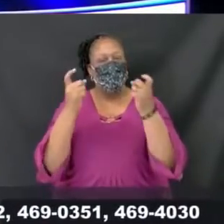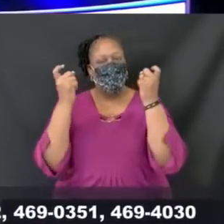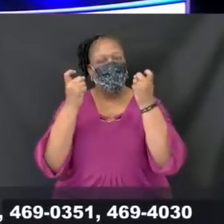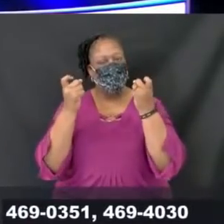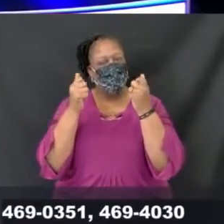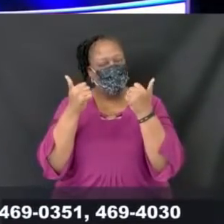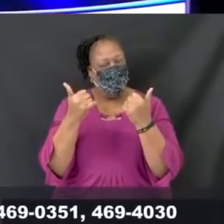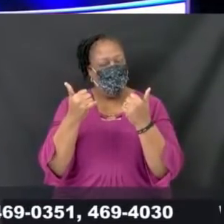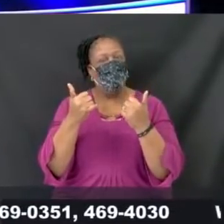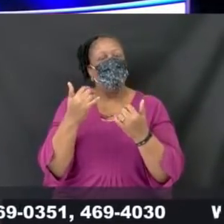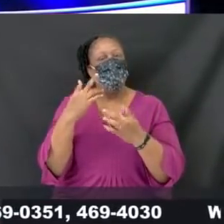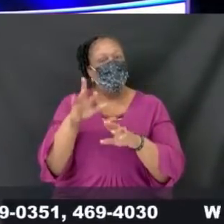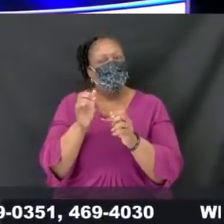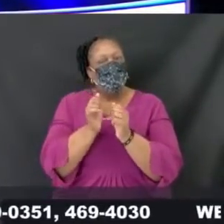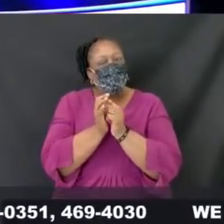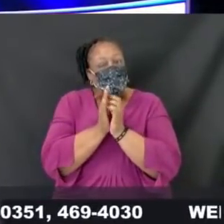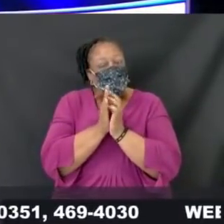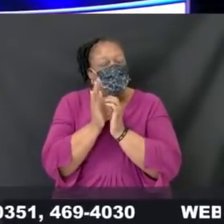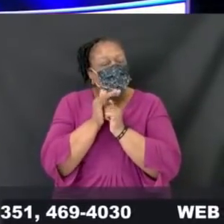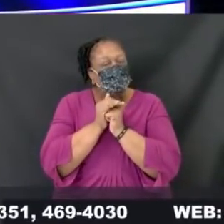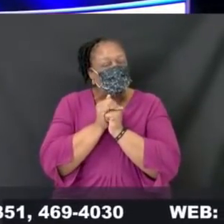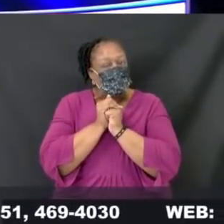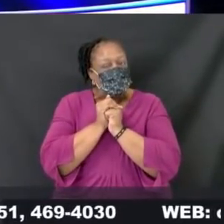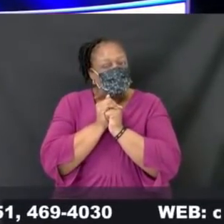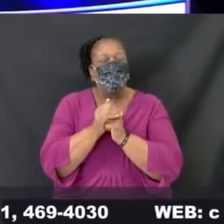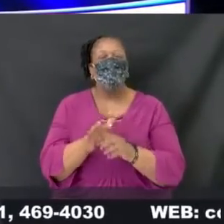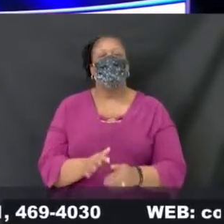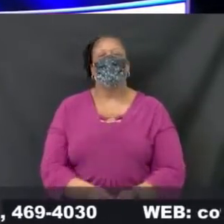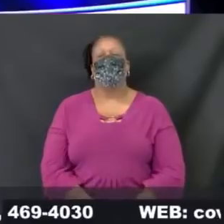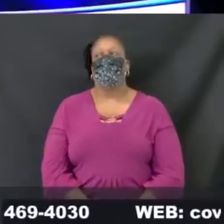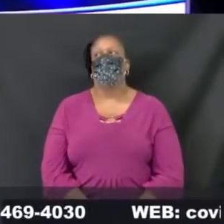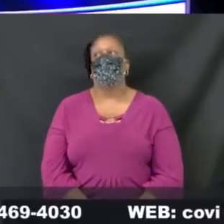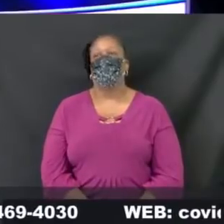we can't help but noticing that our numbers are getting down.